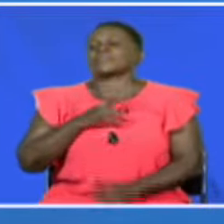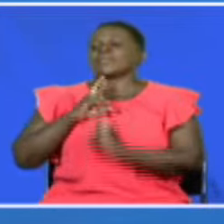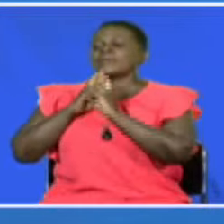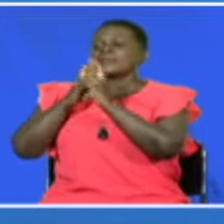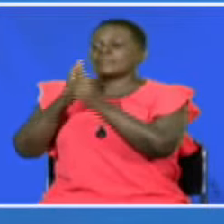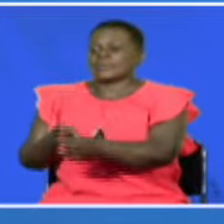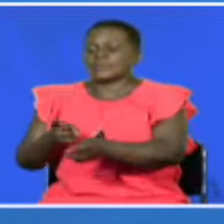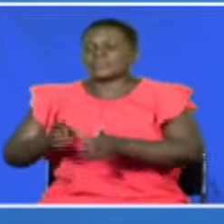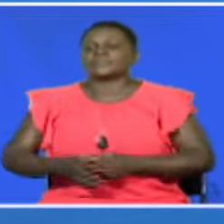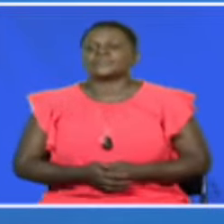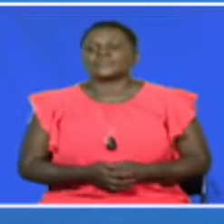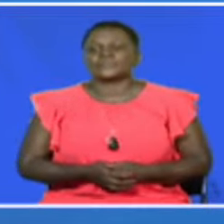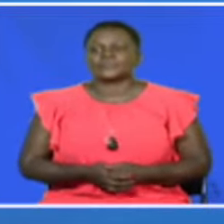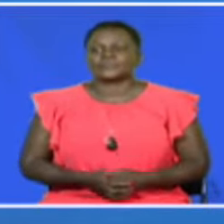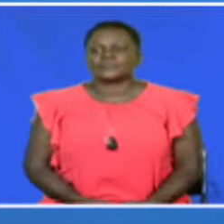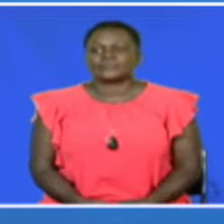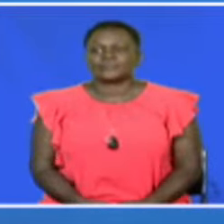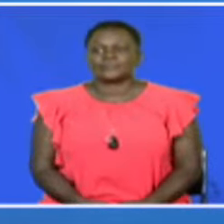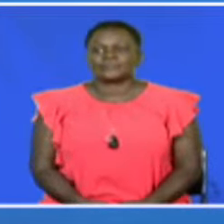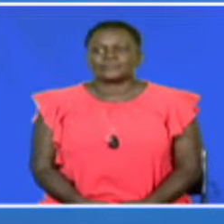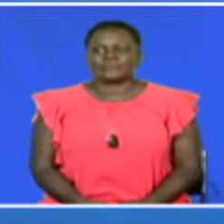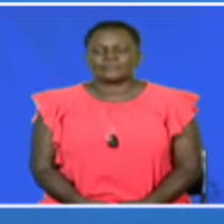reports.